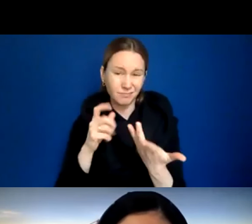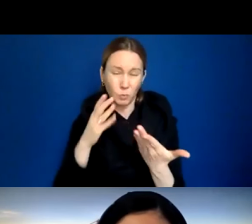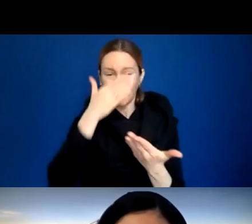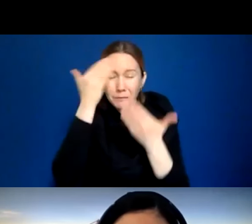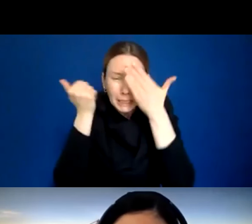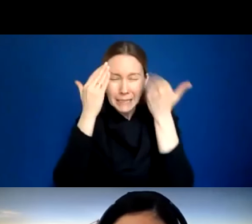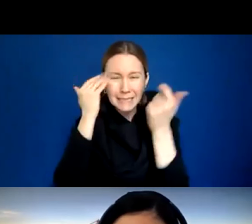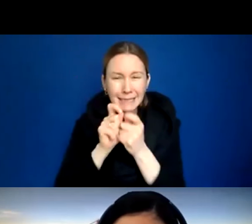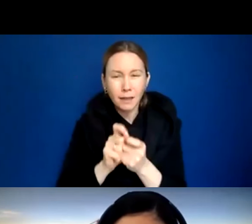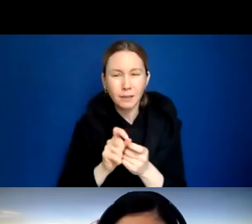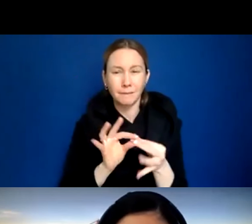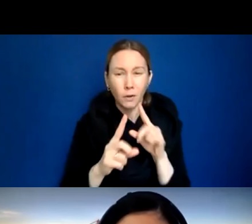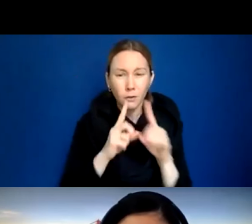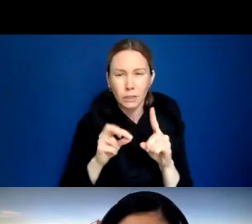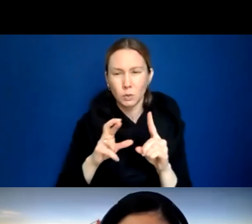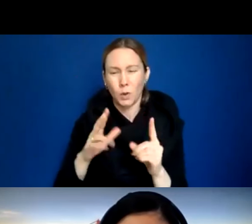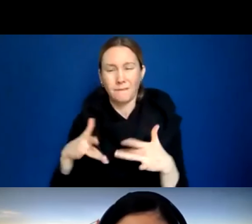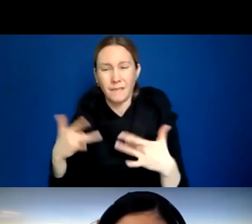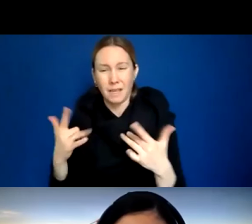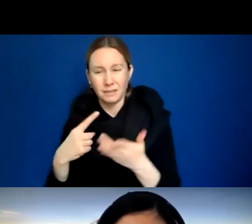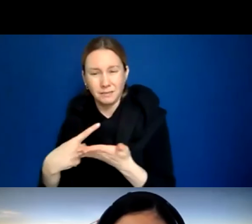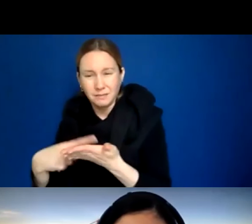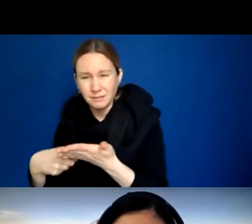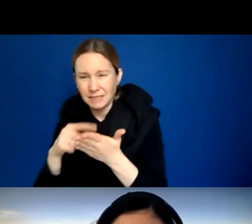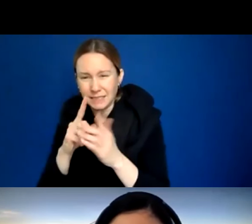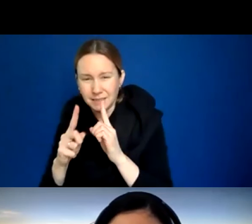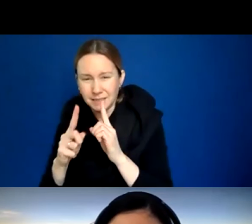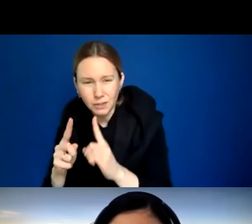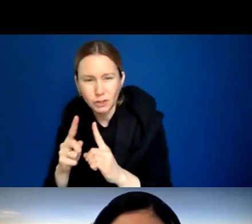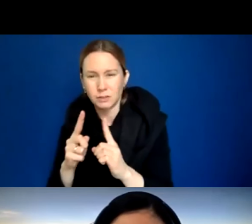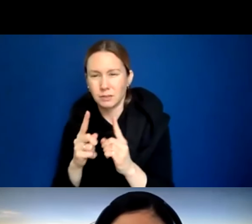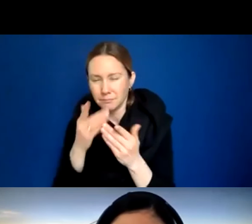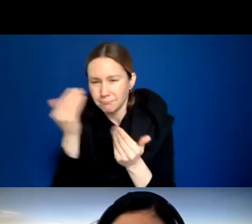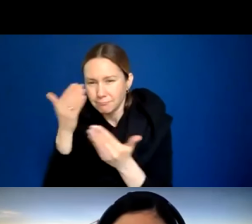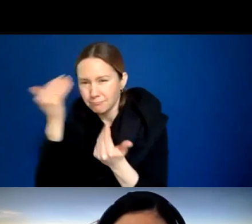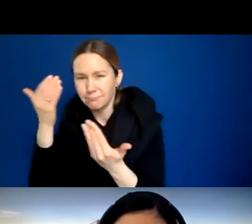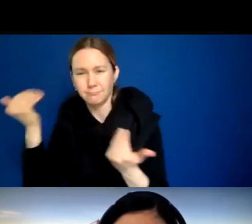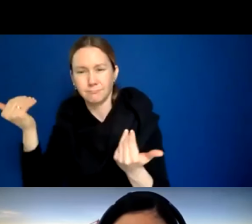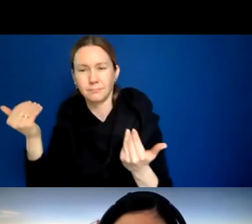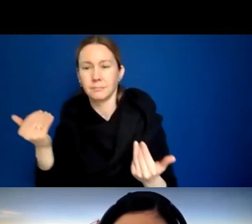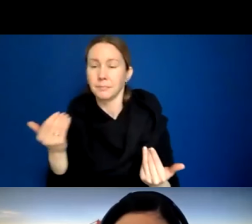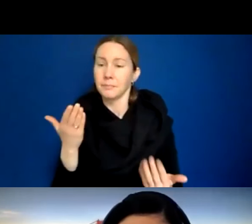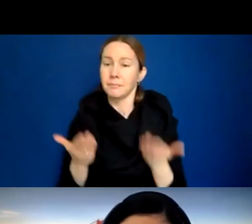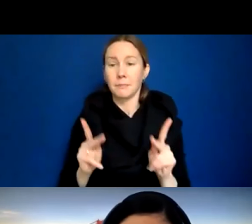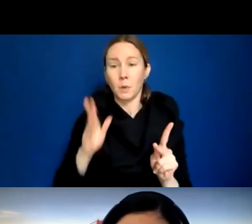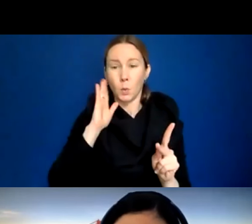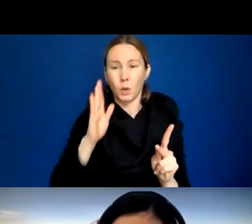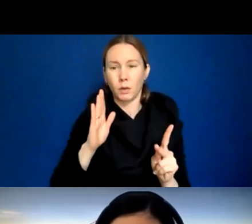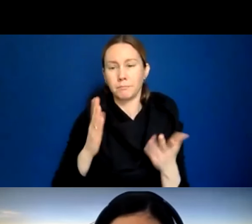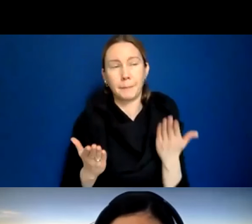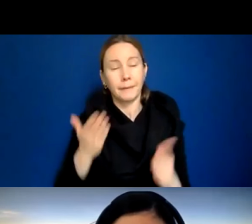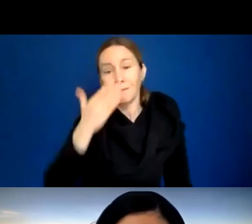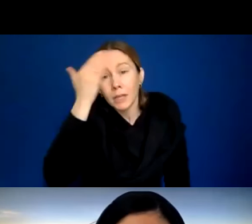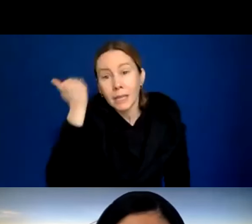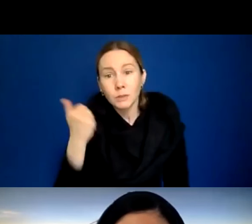conversations or events. And this can affect people by having trouble with remembering to take their